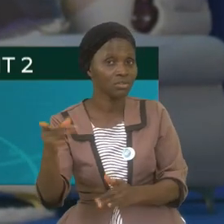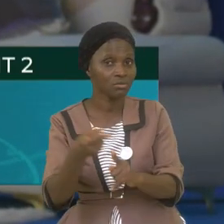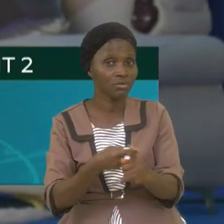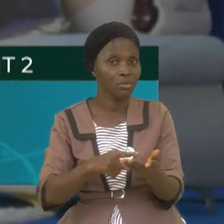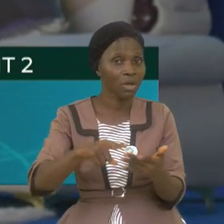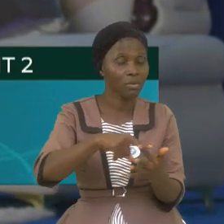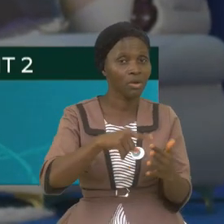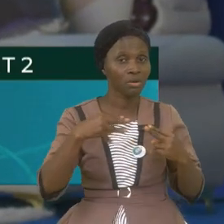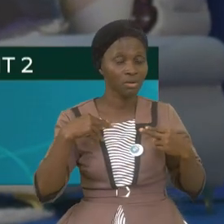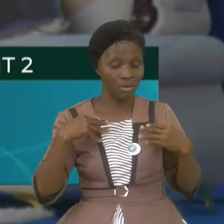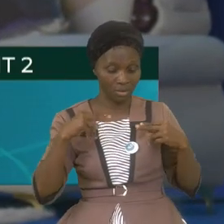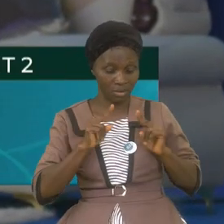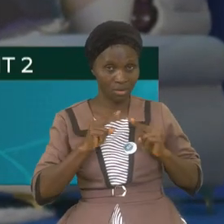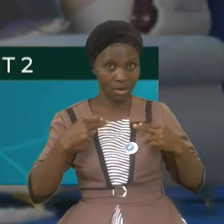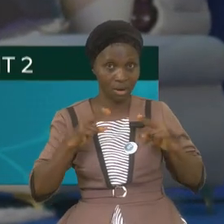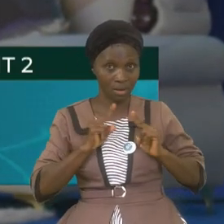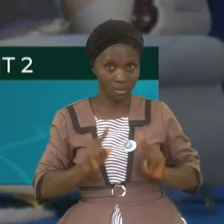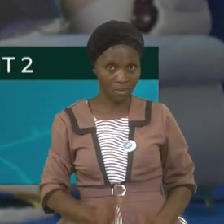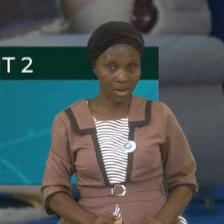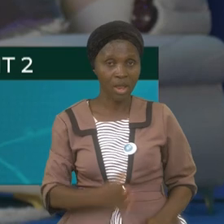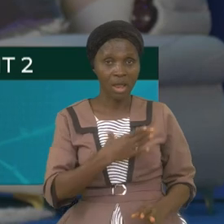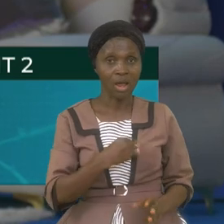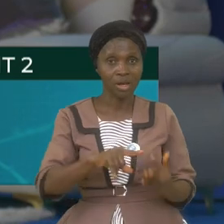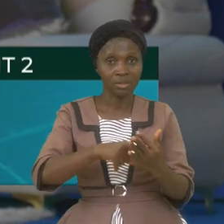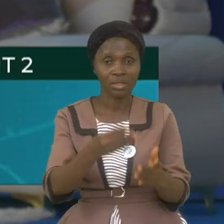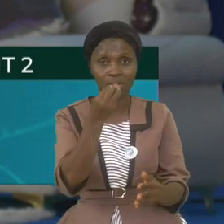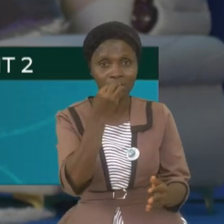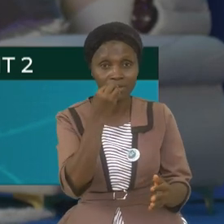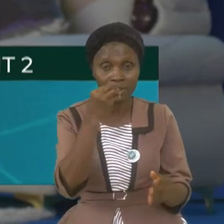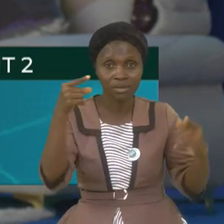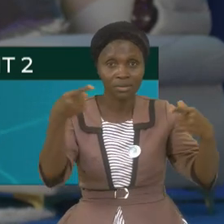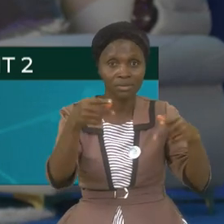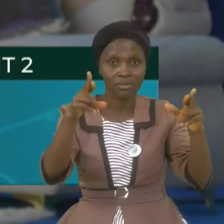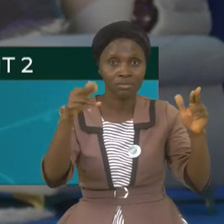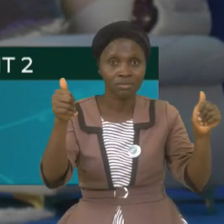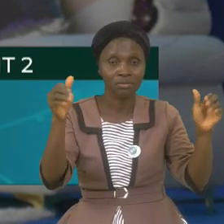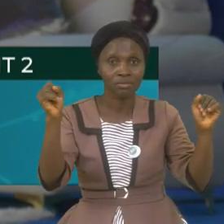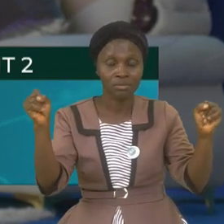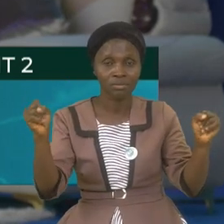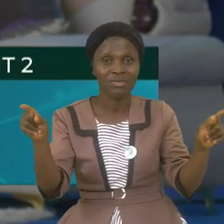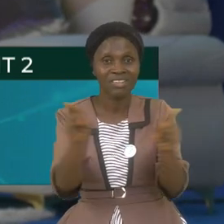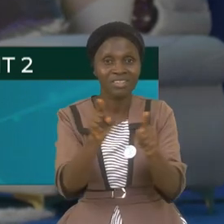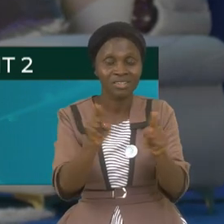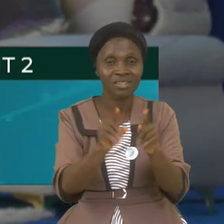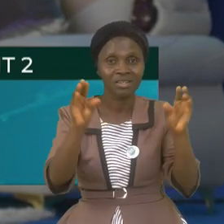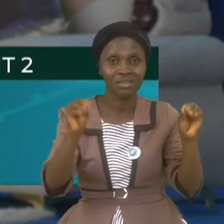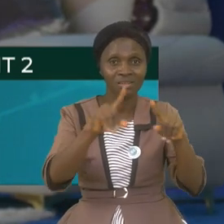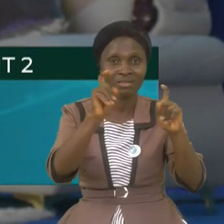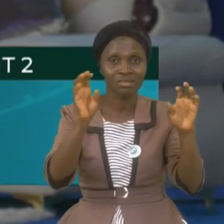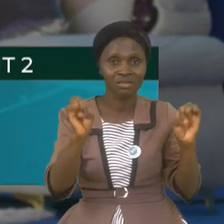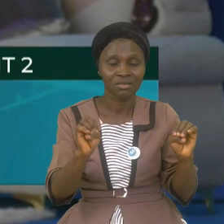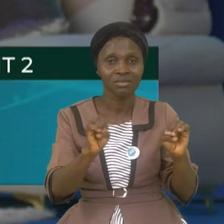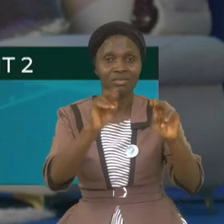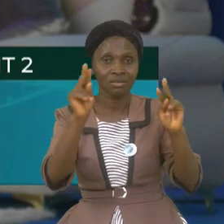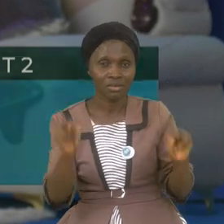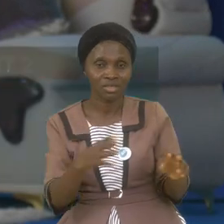grass as oxen, and his body was wet with the dew of heaven,